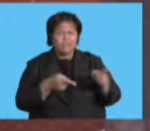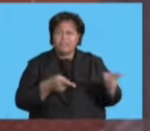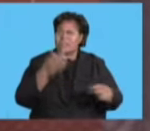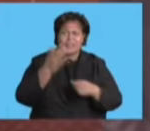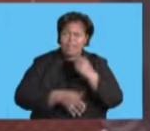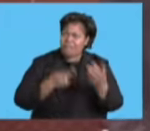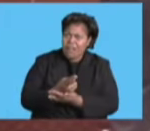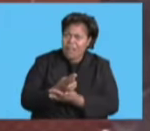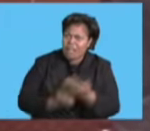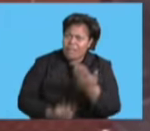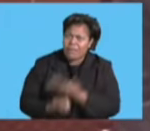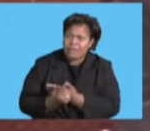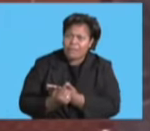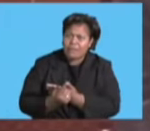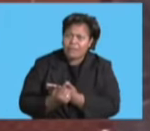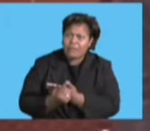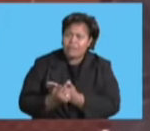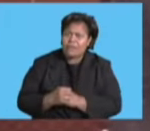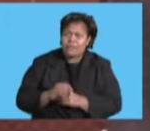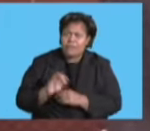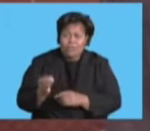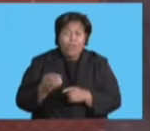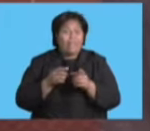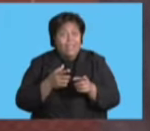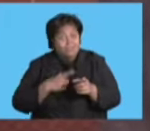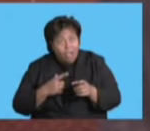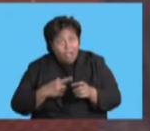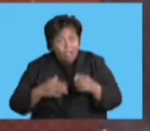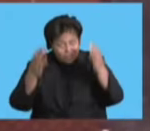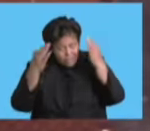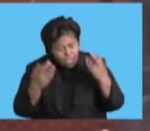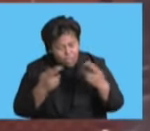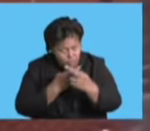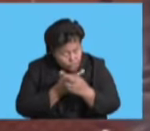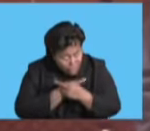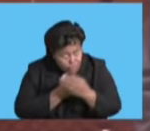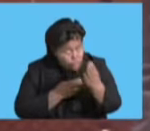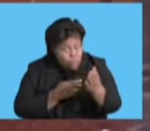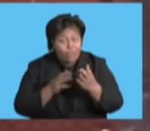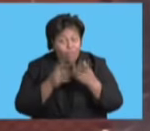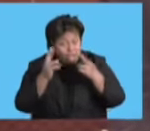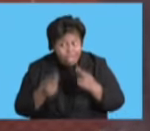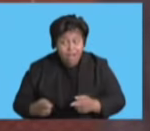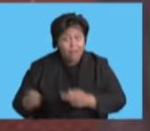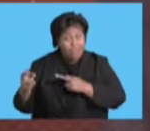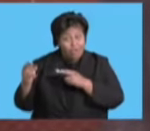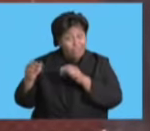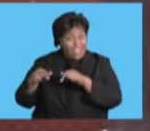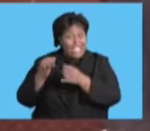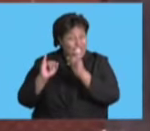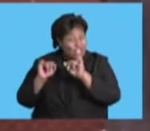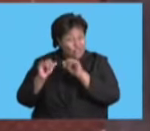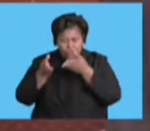report. That is why, Mr. Speaker, with all due respect to you, the referral of this matter to the committee, in our view,